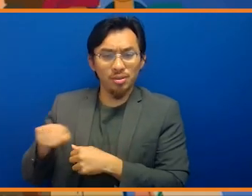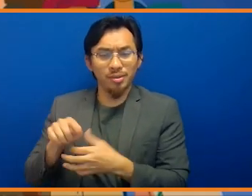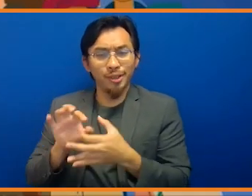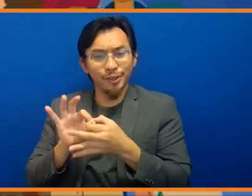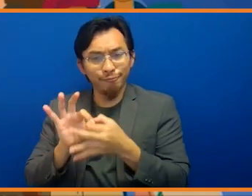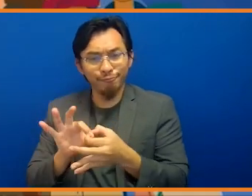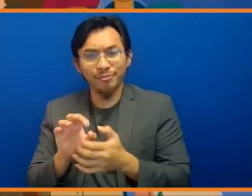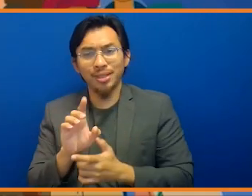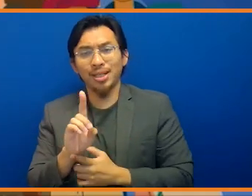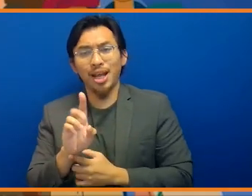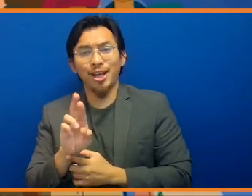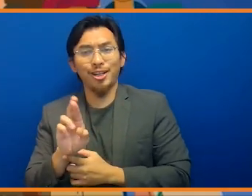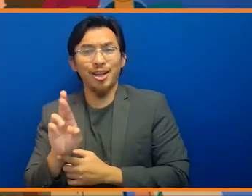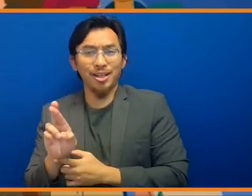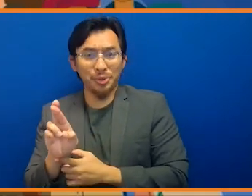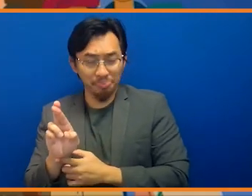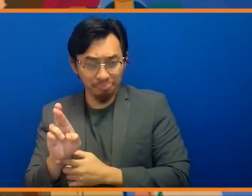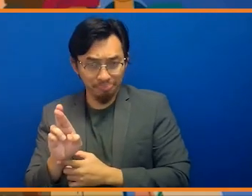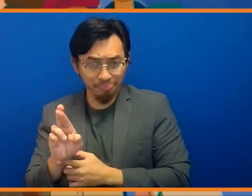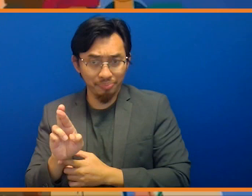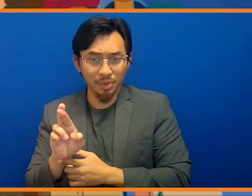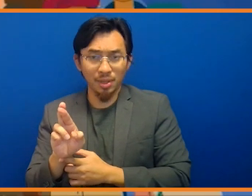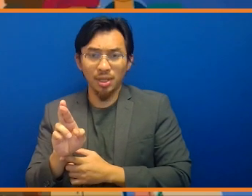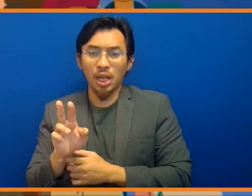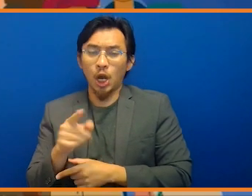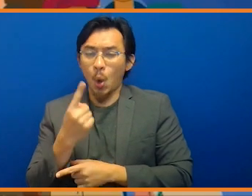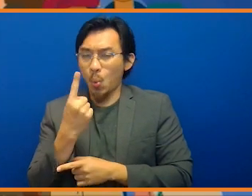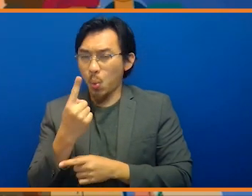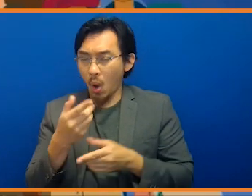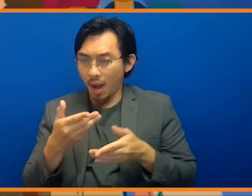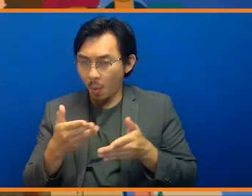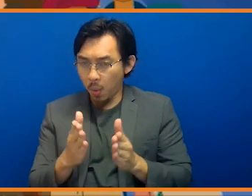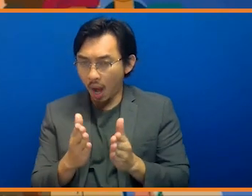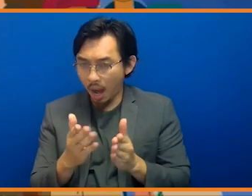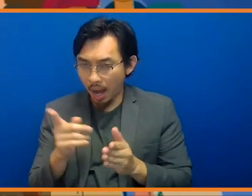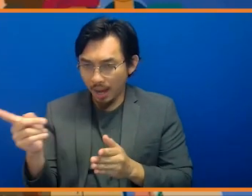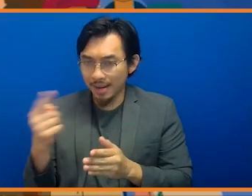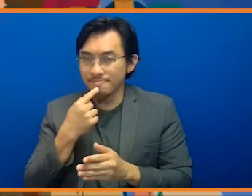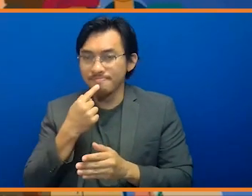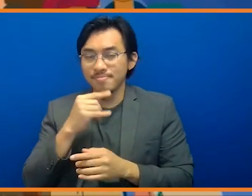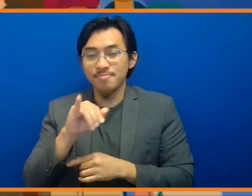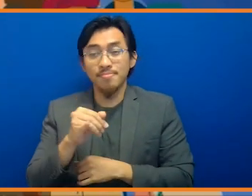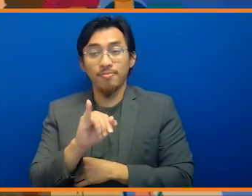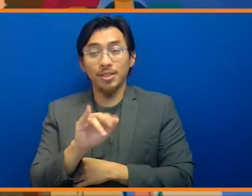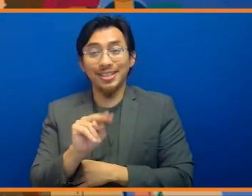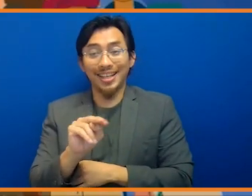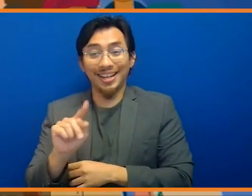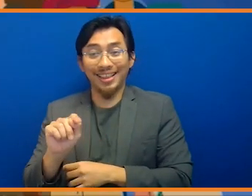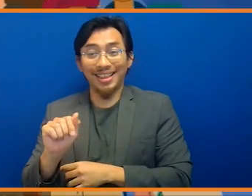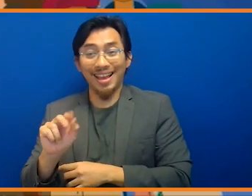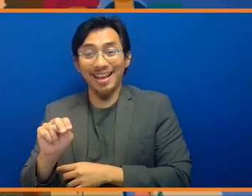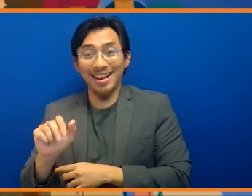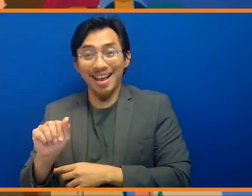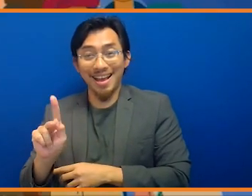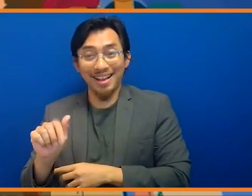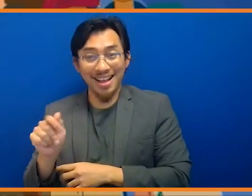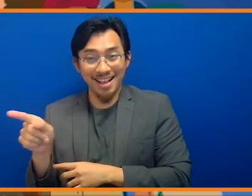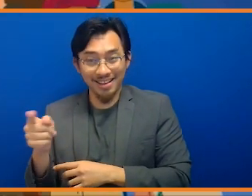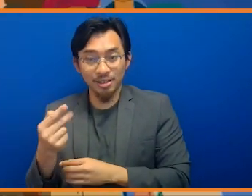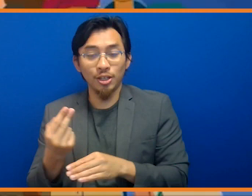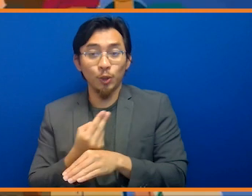to these exhibitions. One of the ways, such as being said by Jin Tanaka,